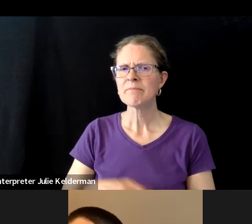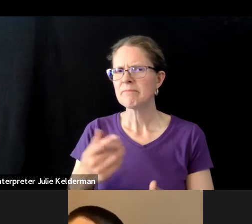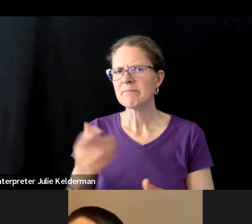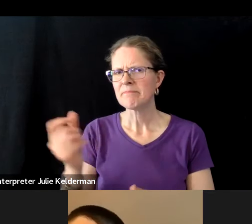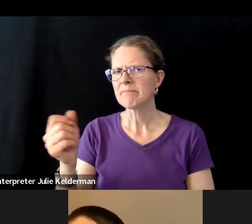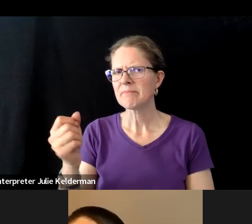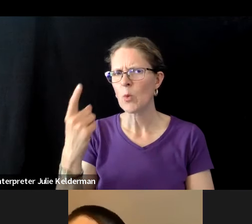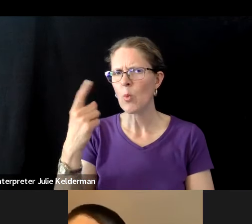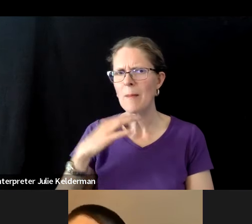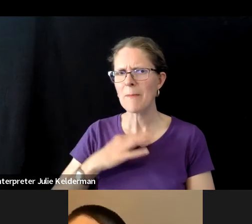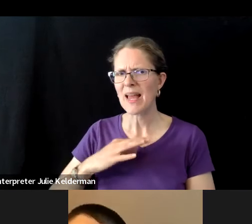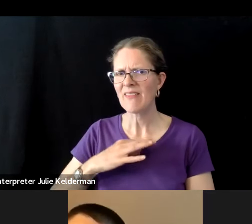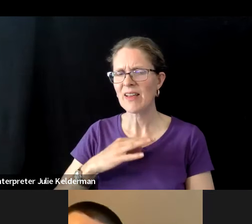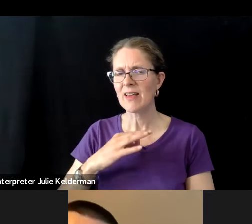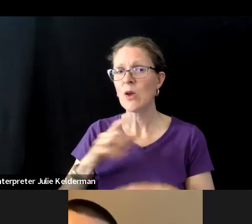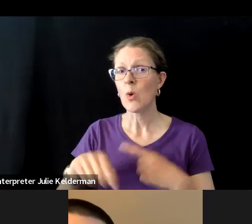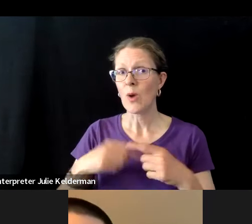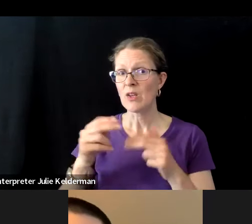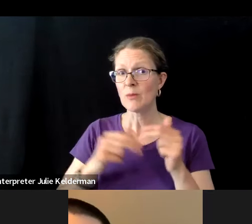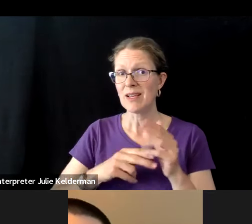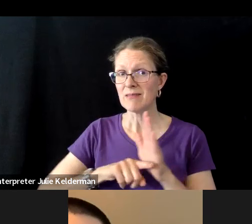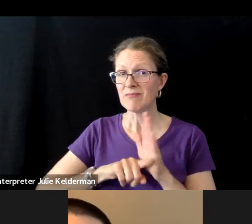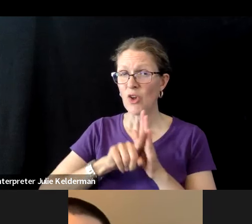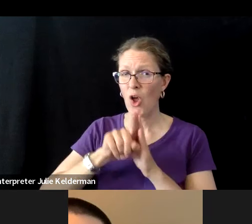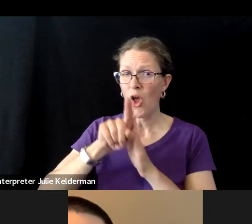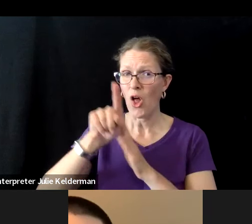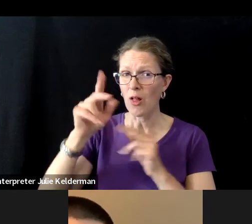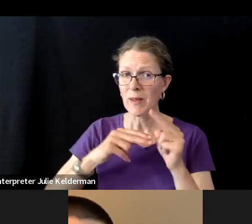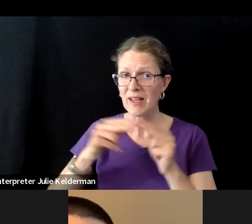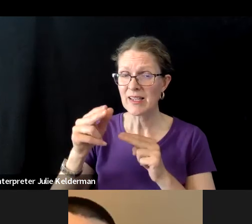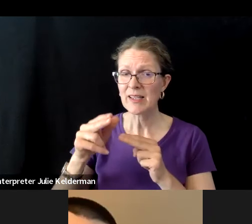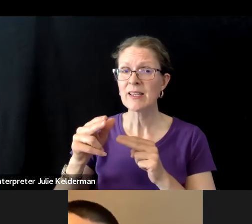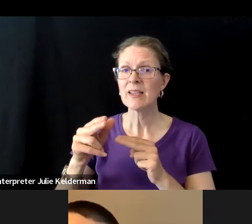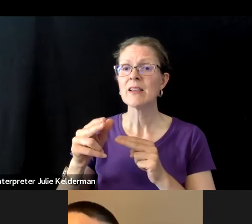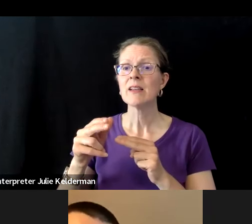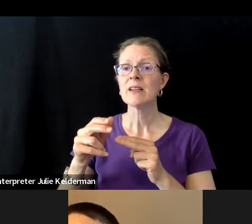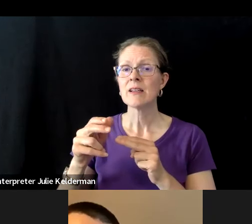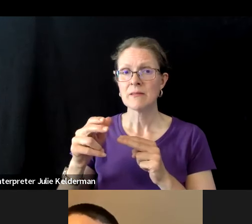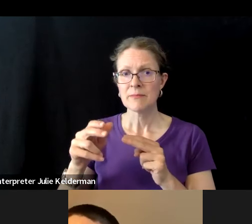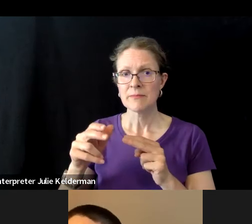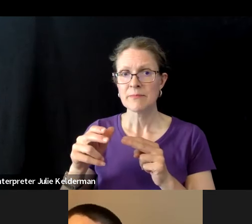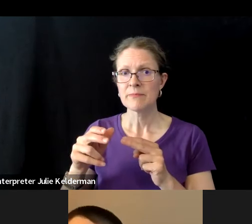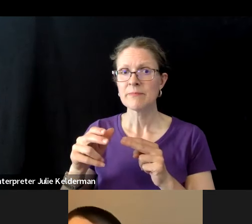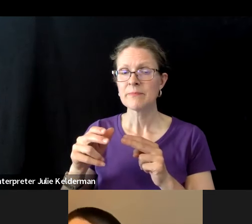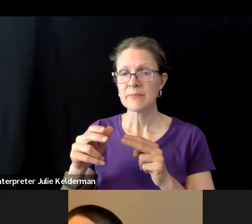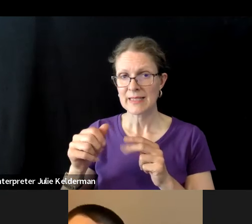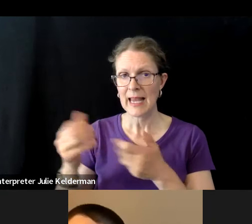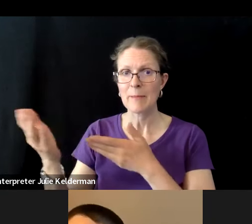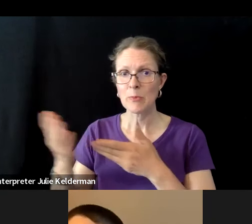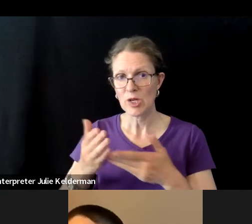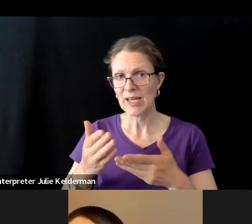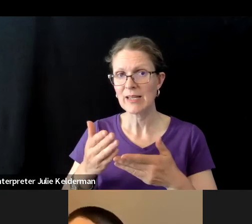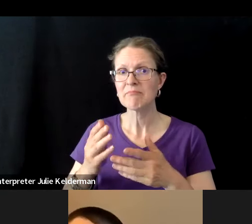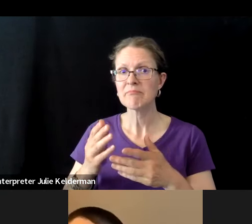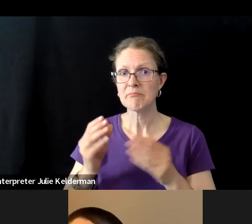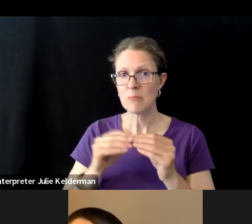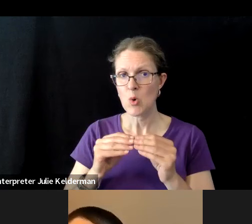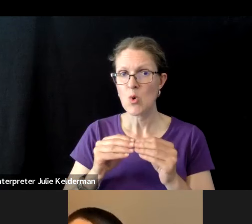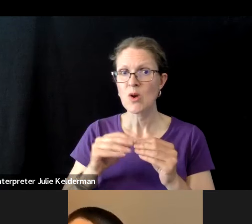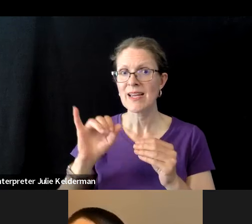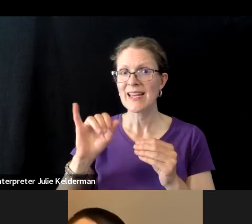when you build a larger building is bringing in other infrastructure, to Kevin's point also. So we will certainly study